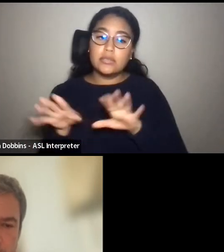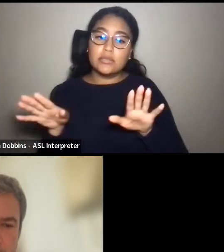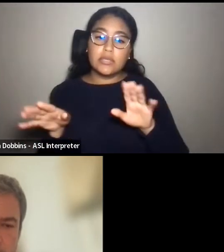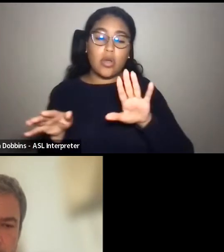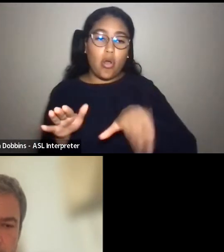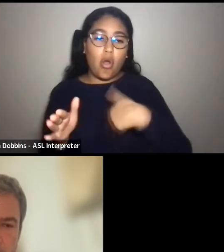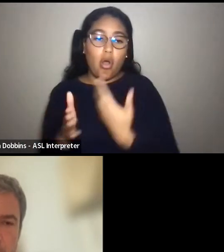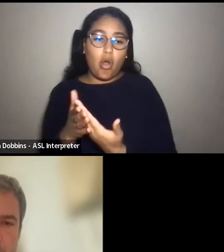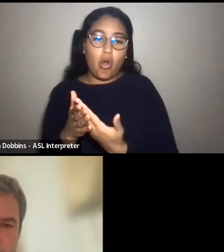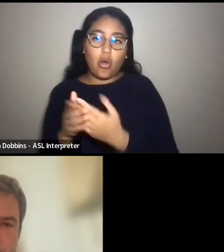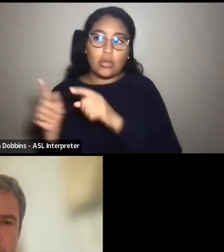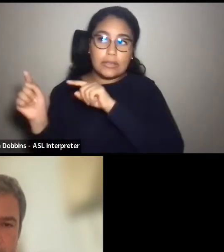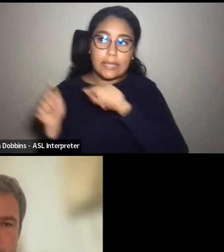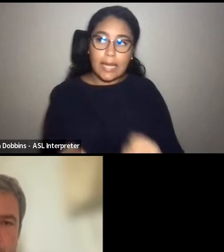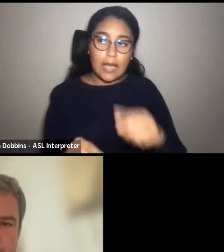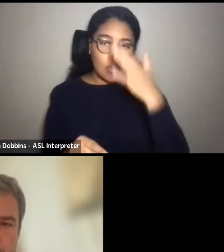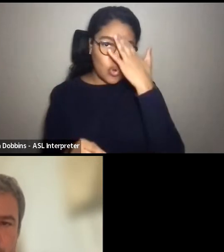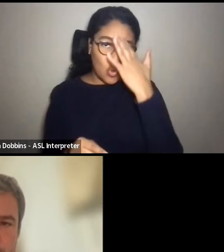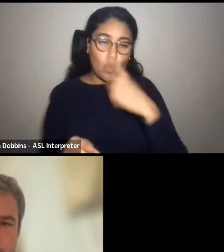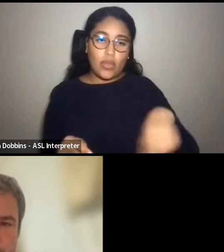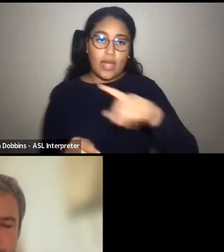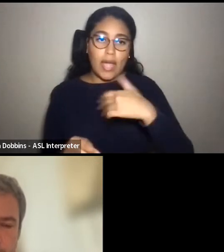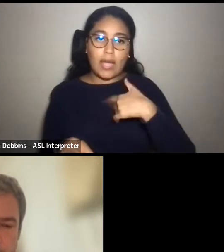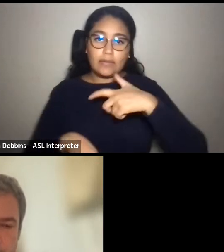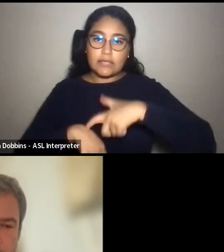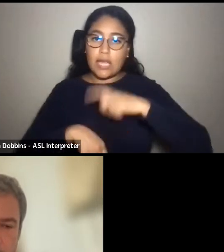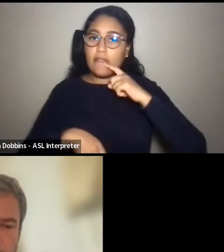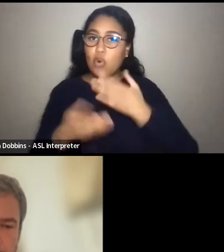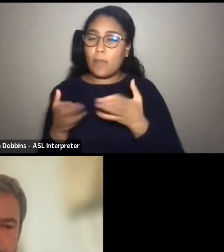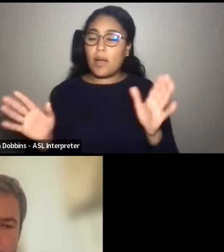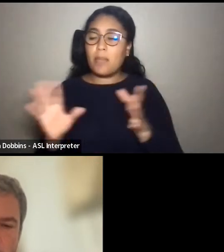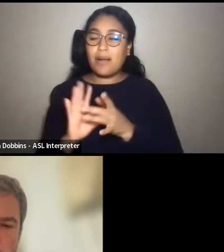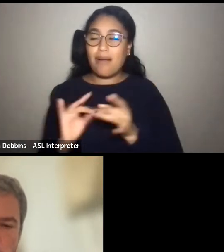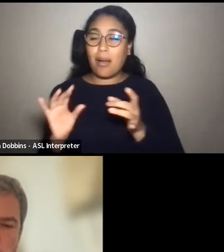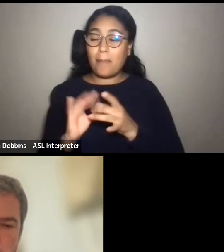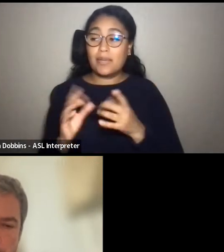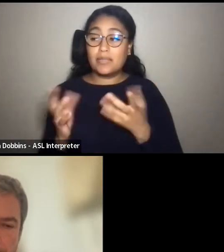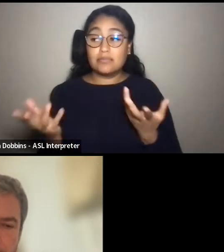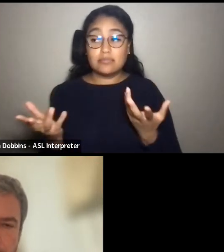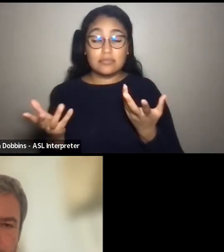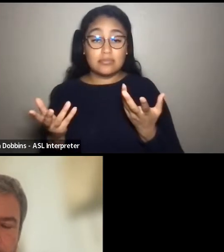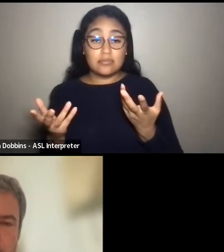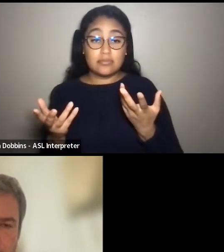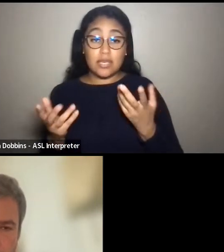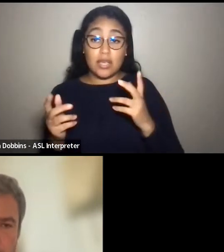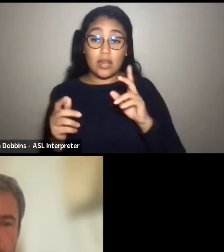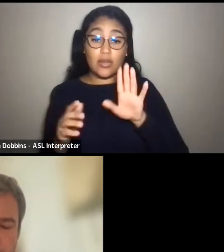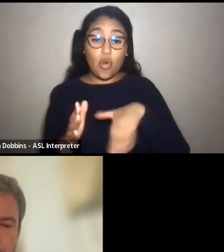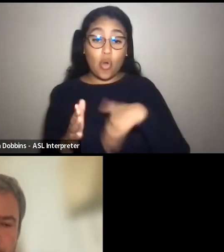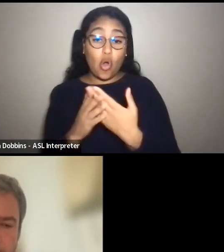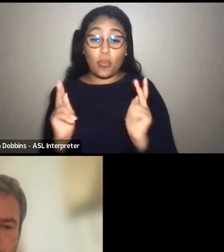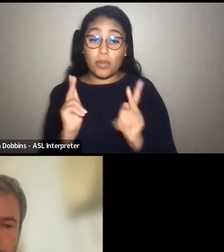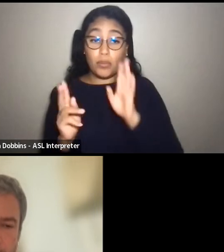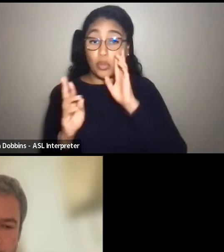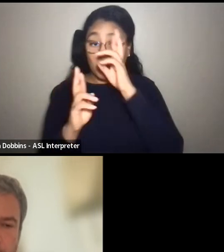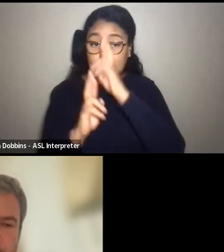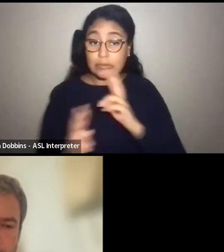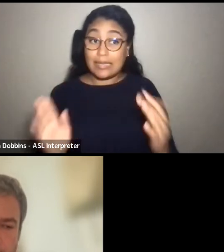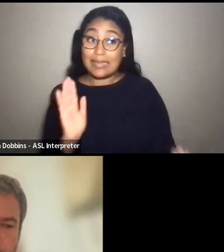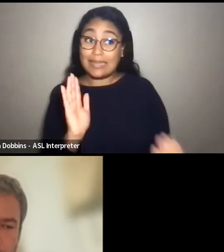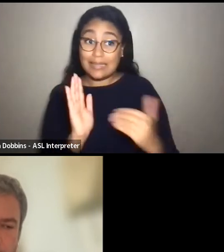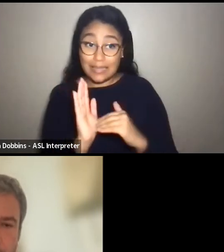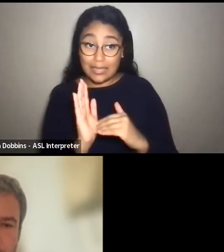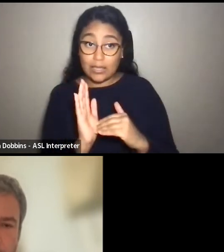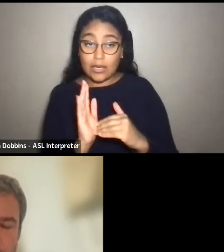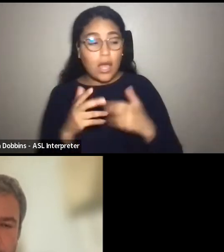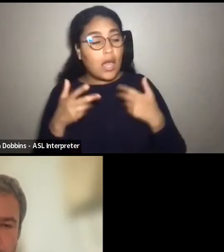here knowing that they had time for public comment and everybody respected that. Again, like, it's not